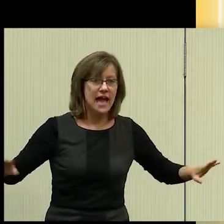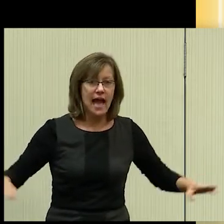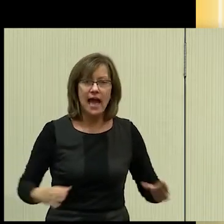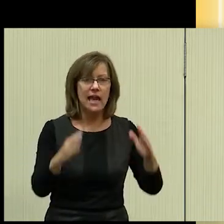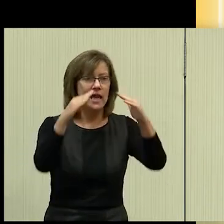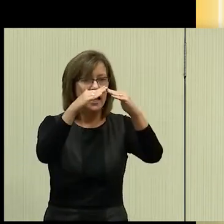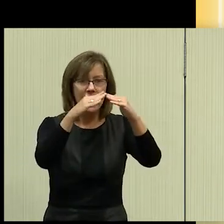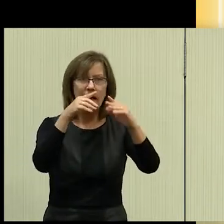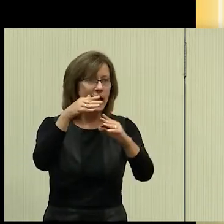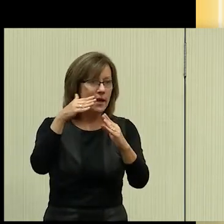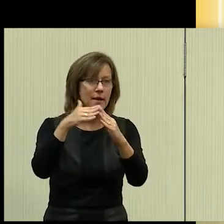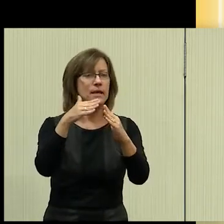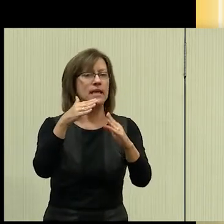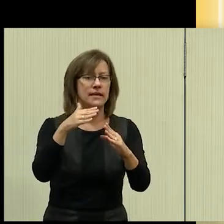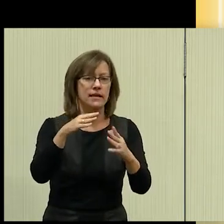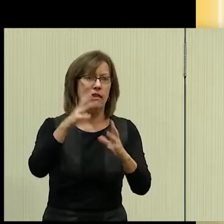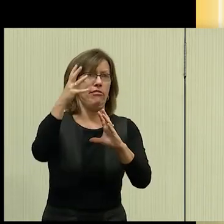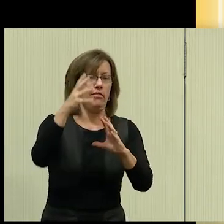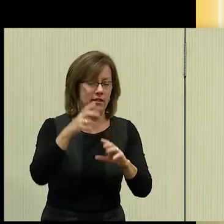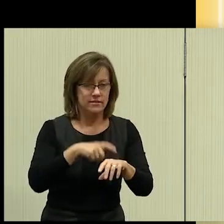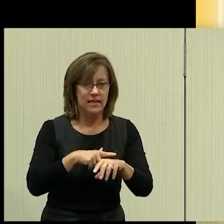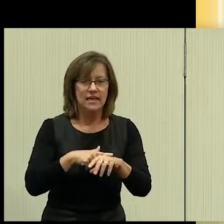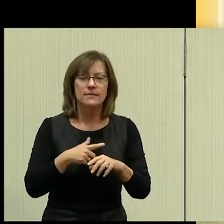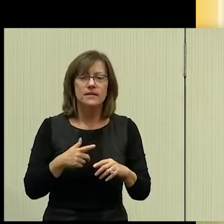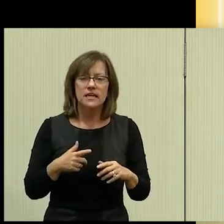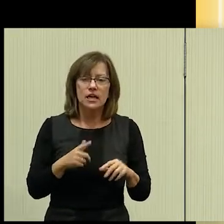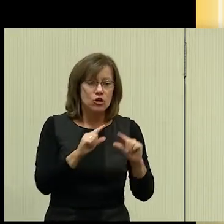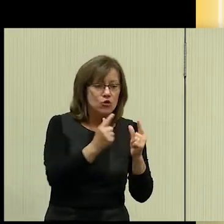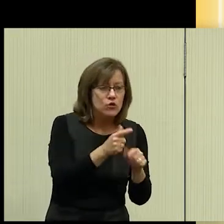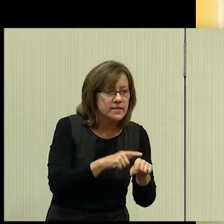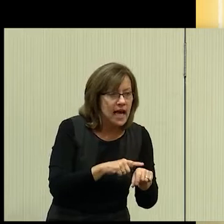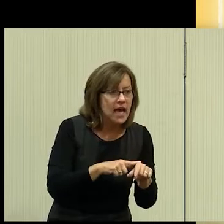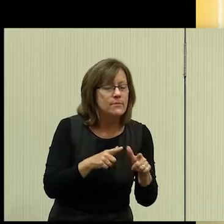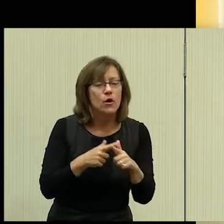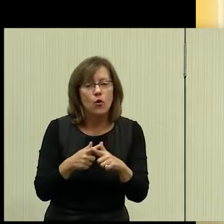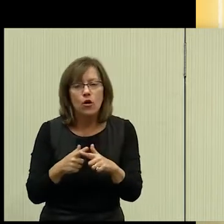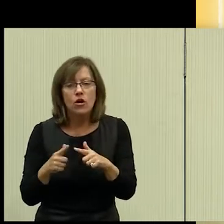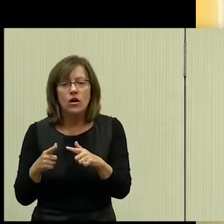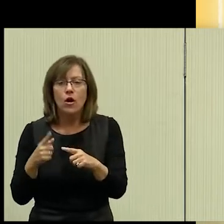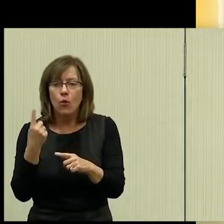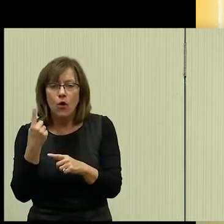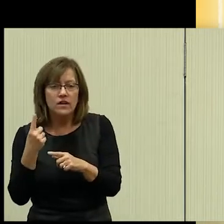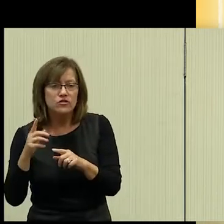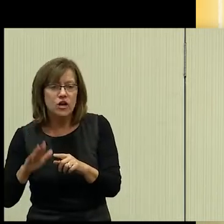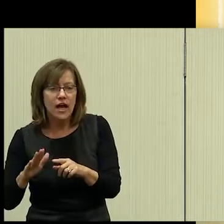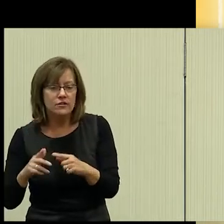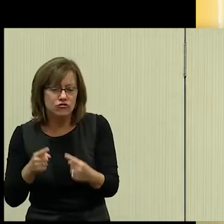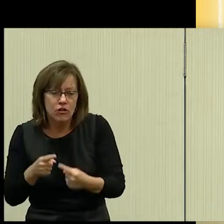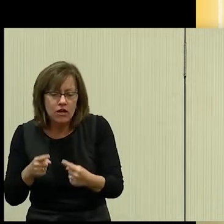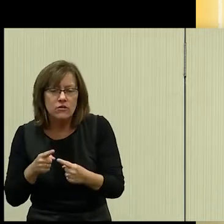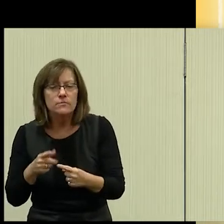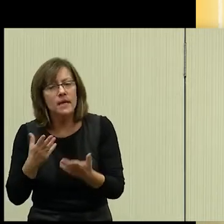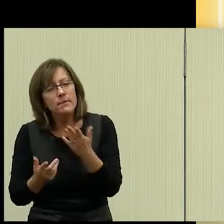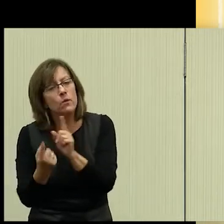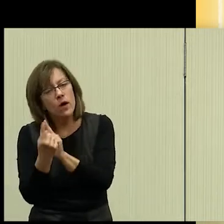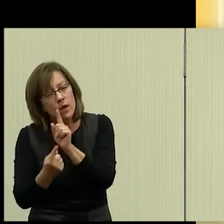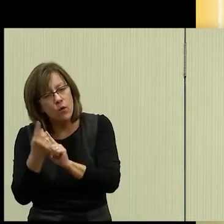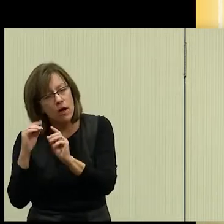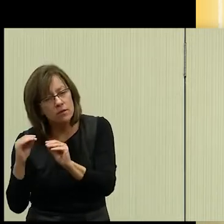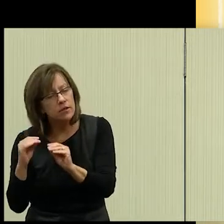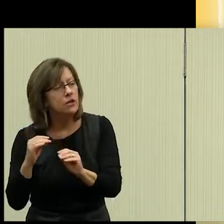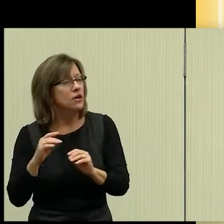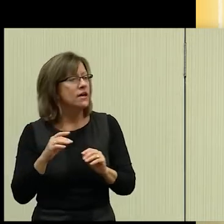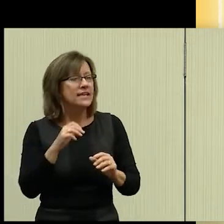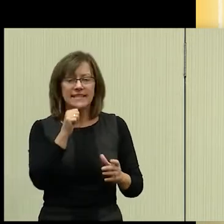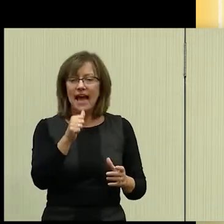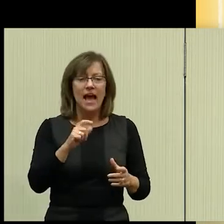we're in group time, or if this is a child who continually struggles with sharing, we might be doing it in small group or one-on-one. We want to teach that when the emotions